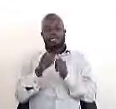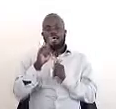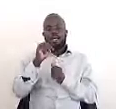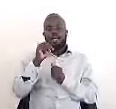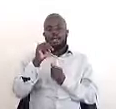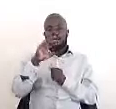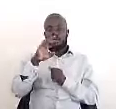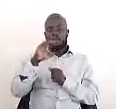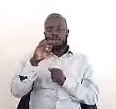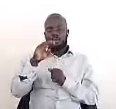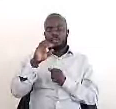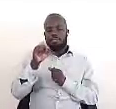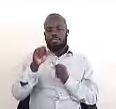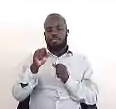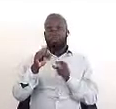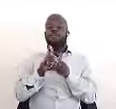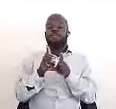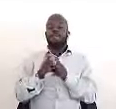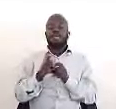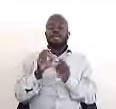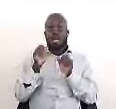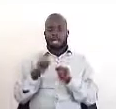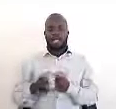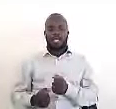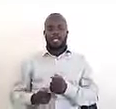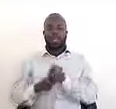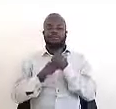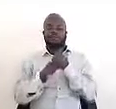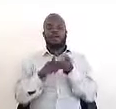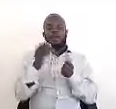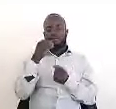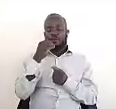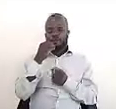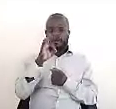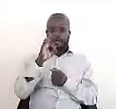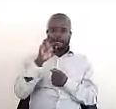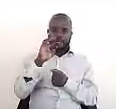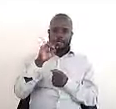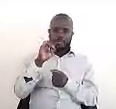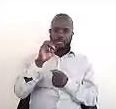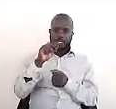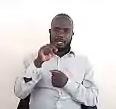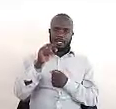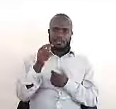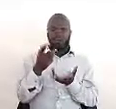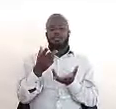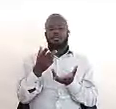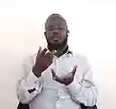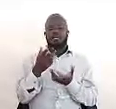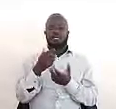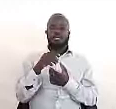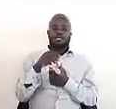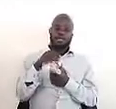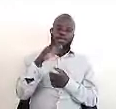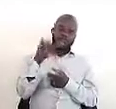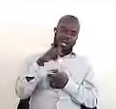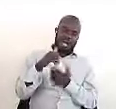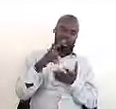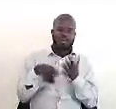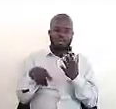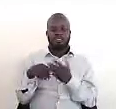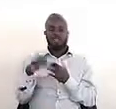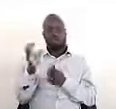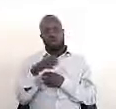24/7. Microbes can also help make fermented food and drink that are yummy: cheese, yogurt, pickles,